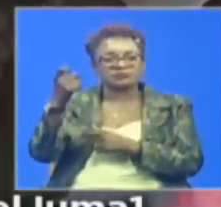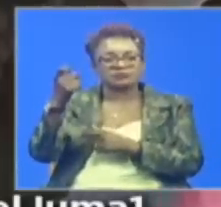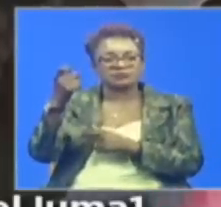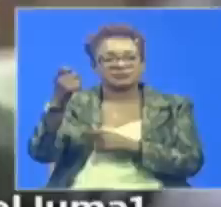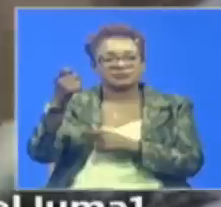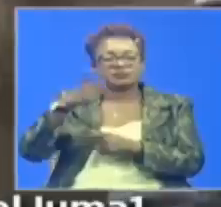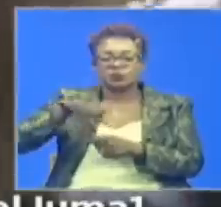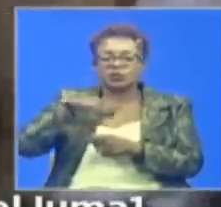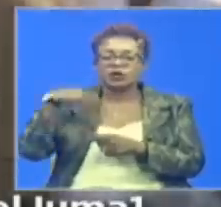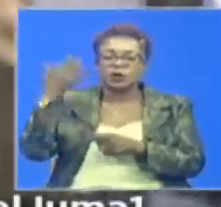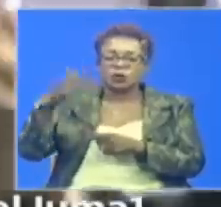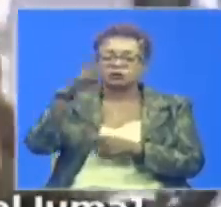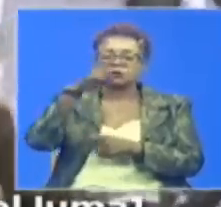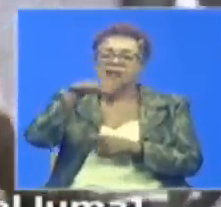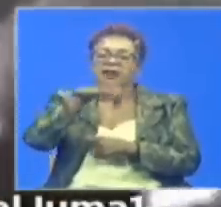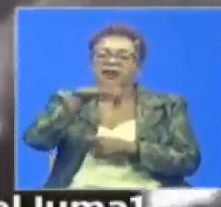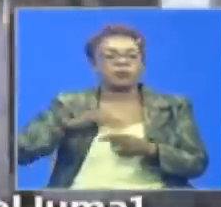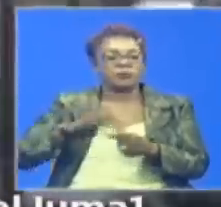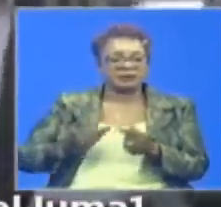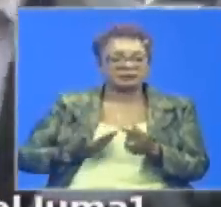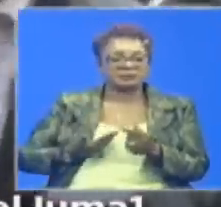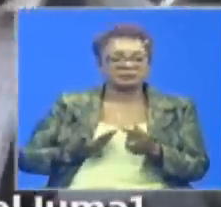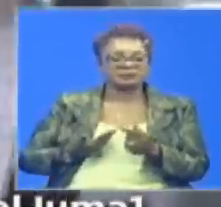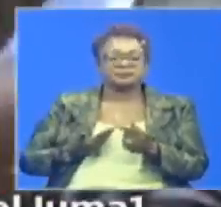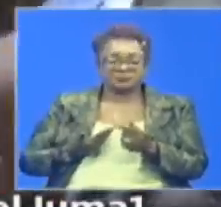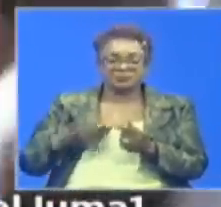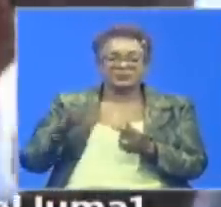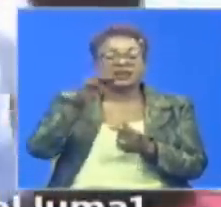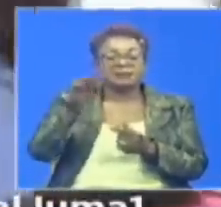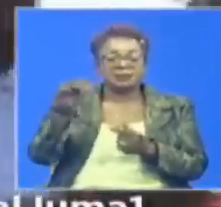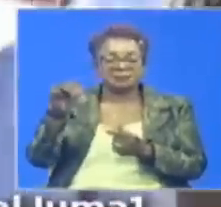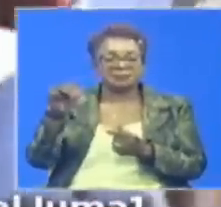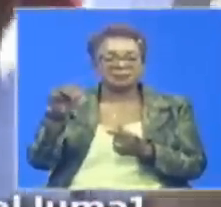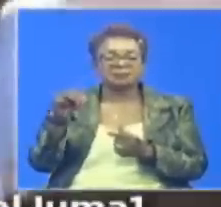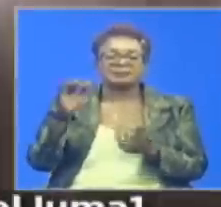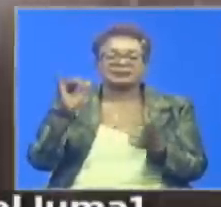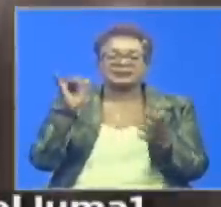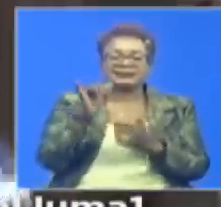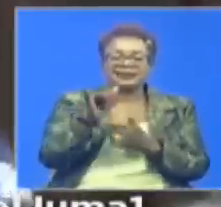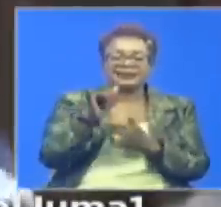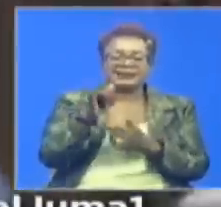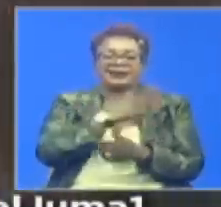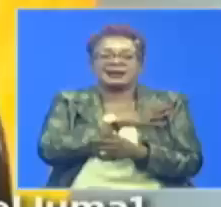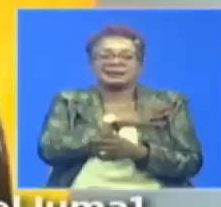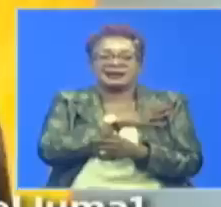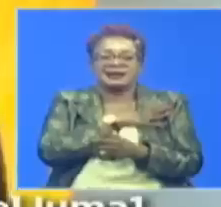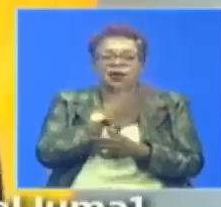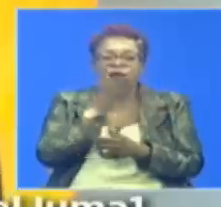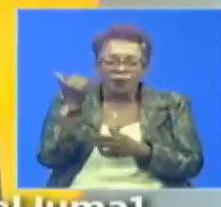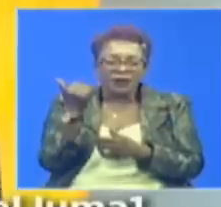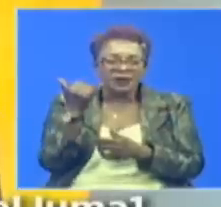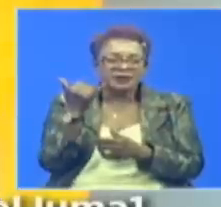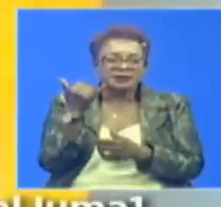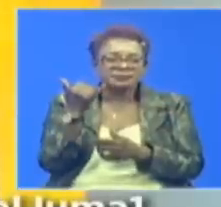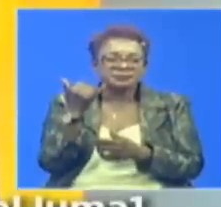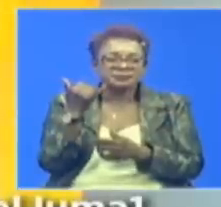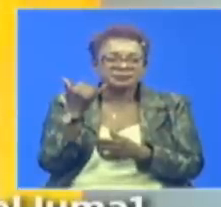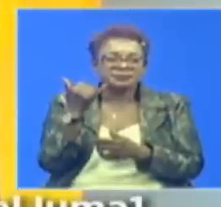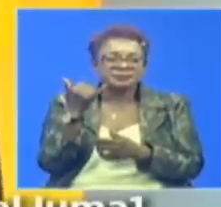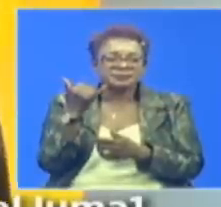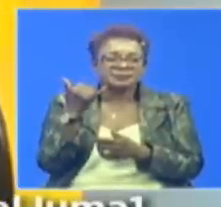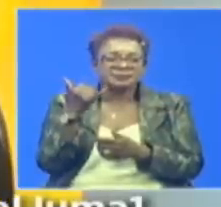tunadharau wanawake. As for MM, he is sticking in NASA. But why ma DVD? Sisi tulikuja na hiyo NASA.